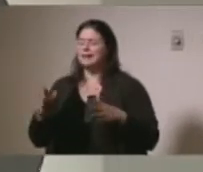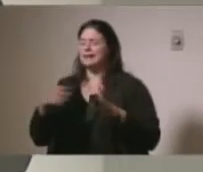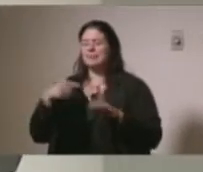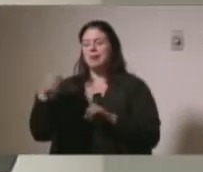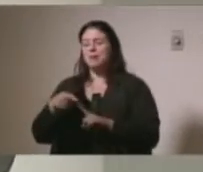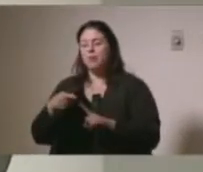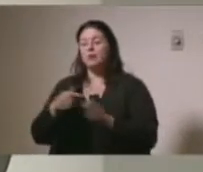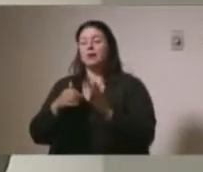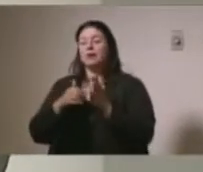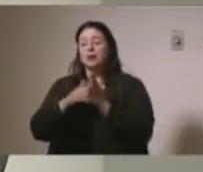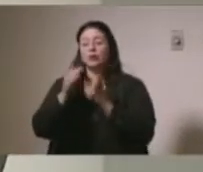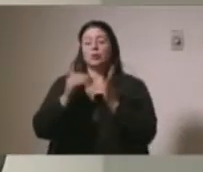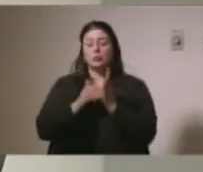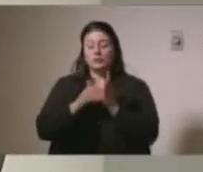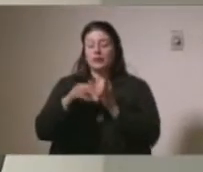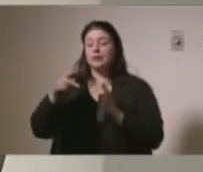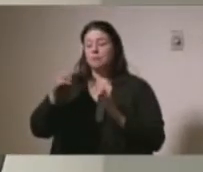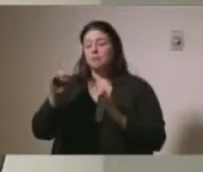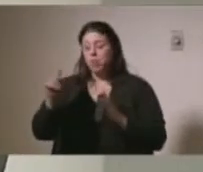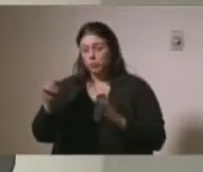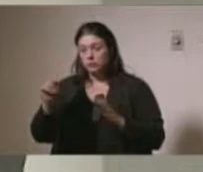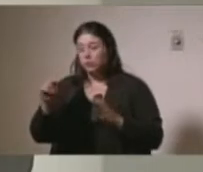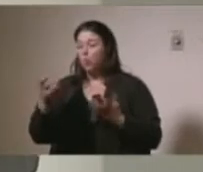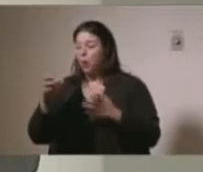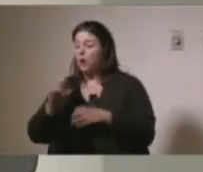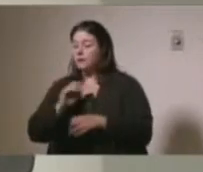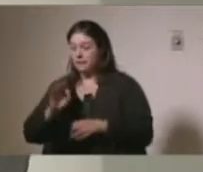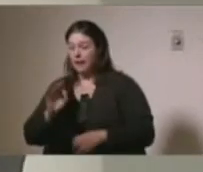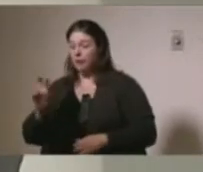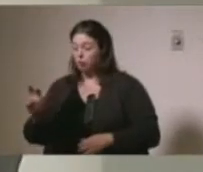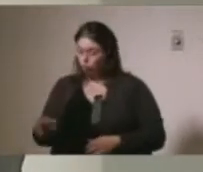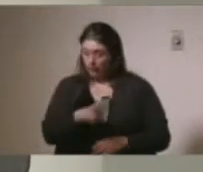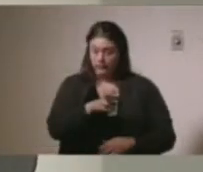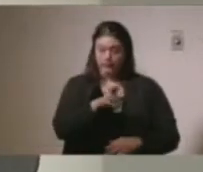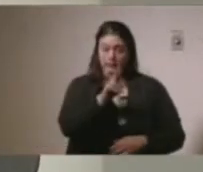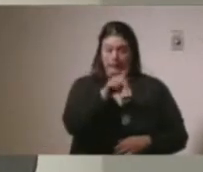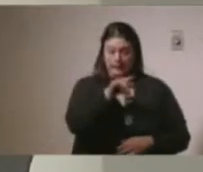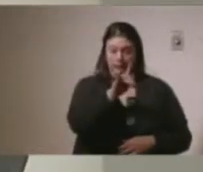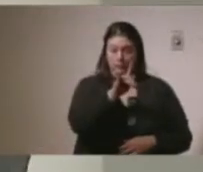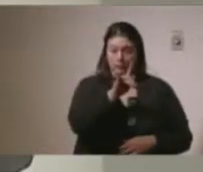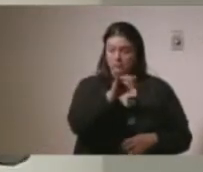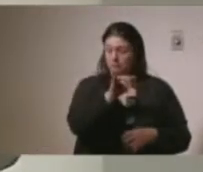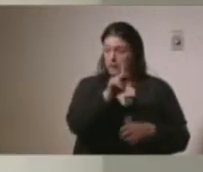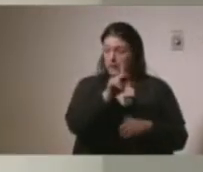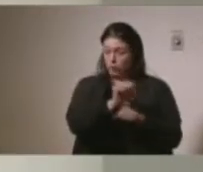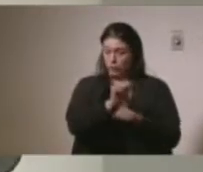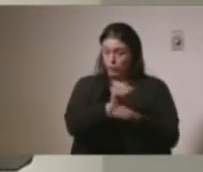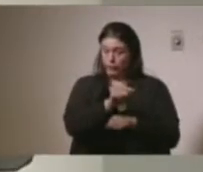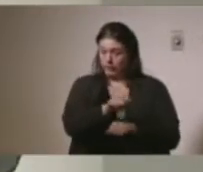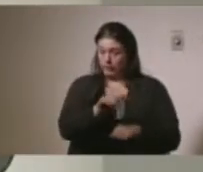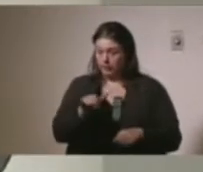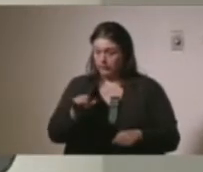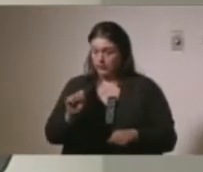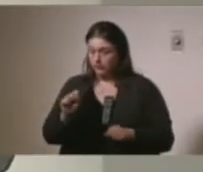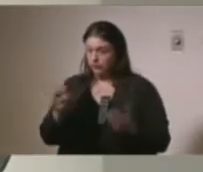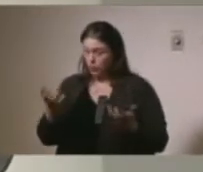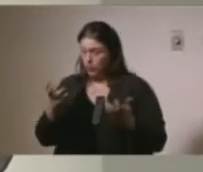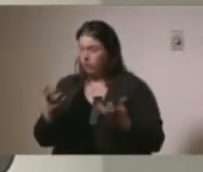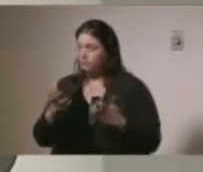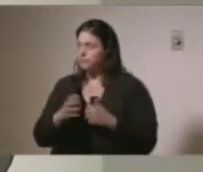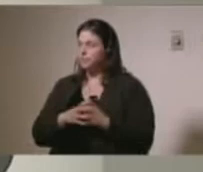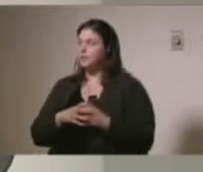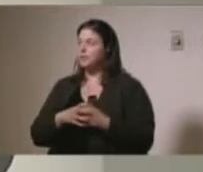Post want their staff to transfer to Kiwi Bank. There's a bit of a undermining sort